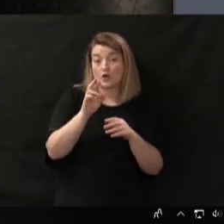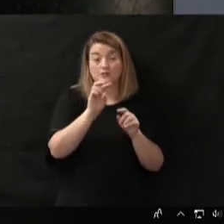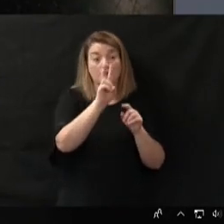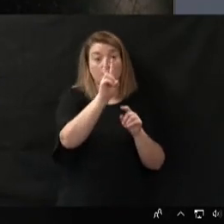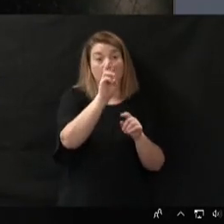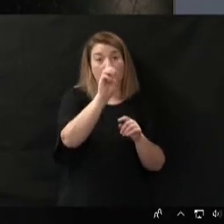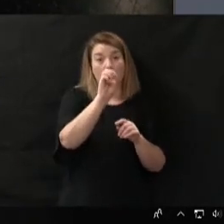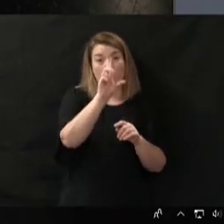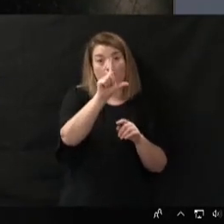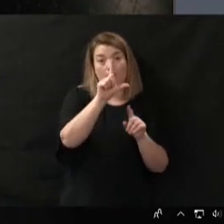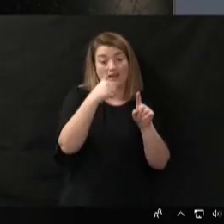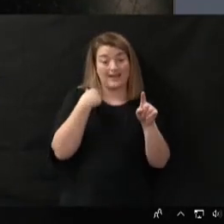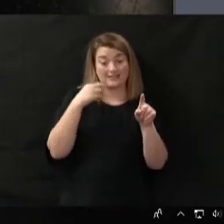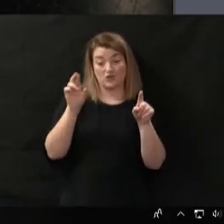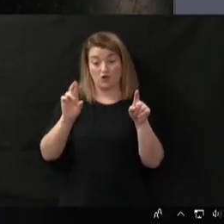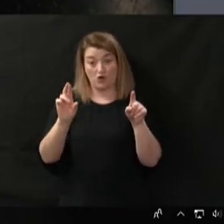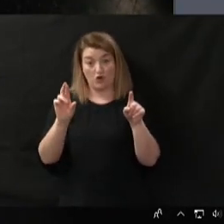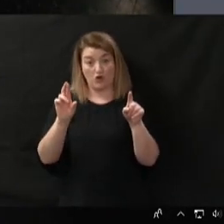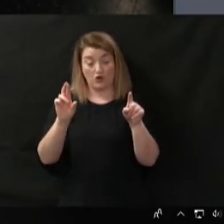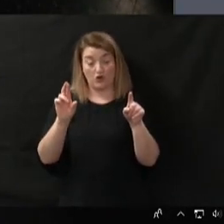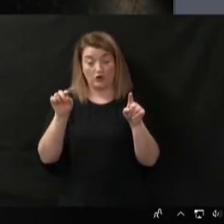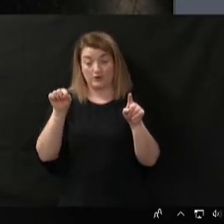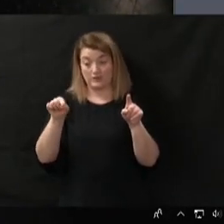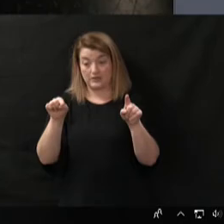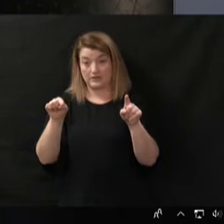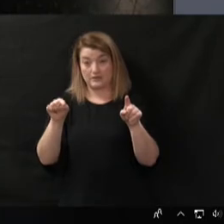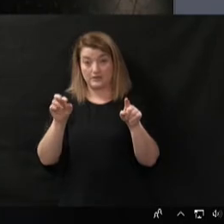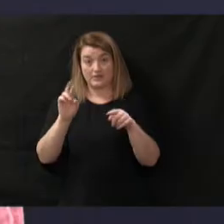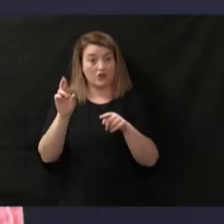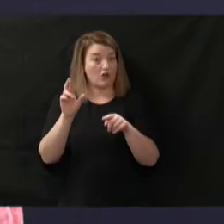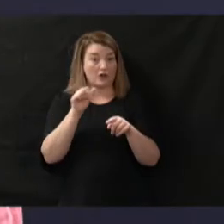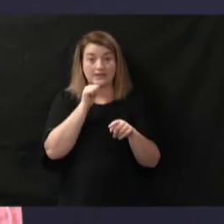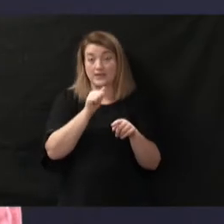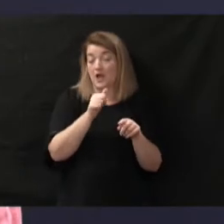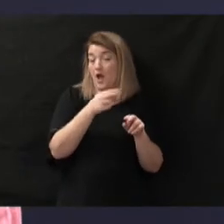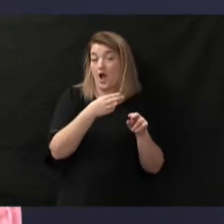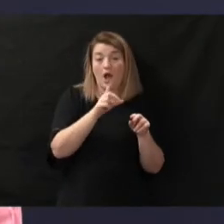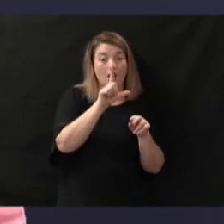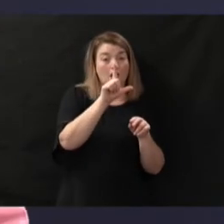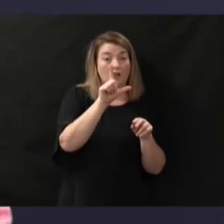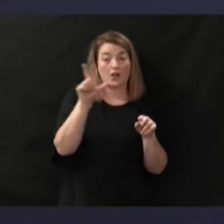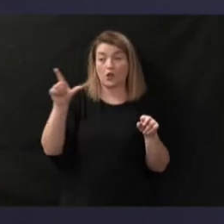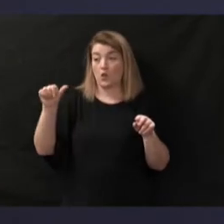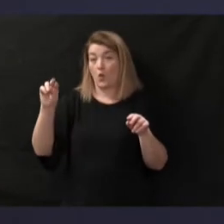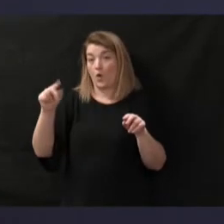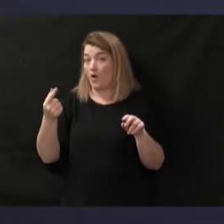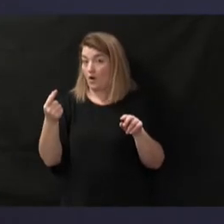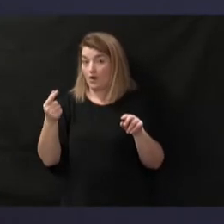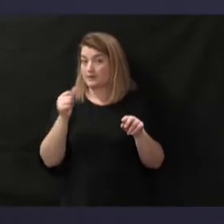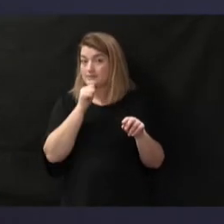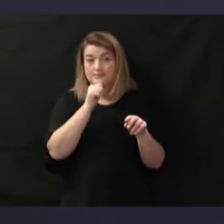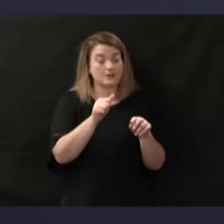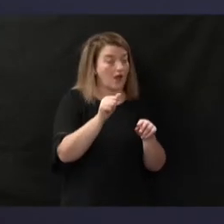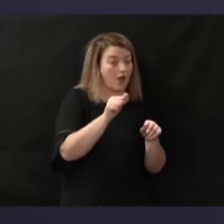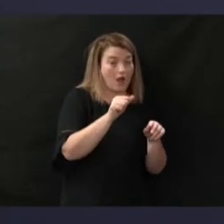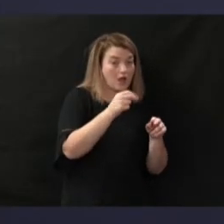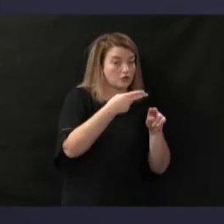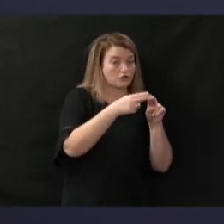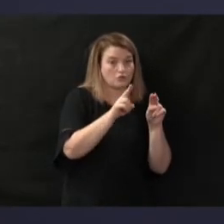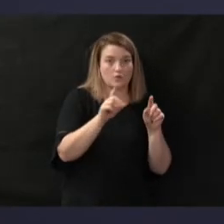R, exactly. And the sound is neither long nor short. It's a whole different